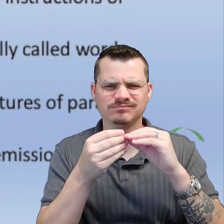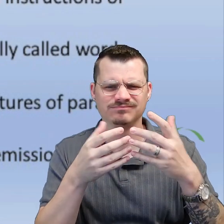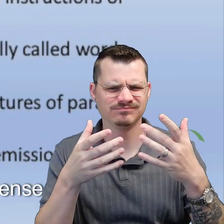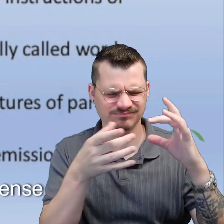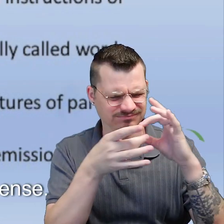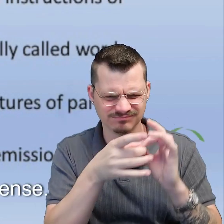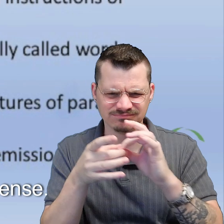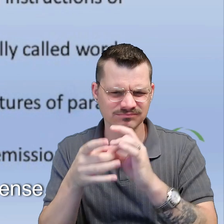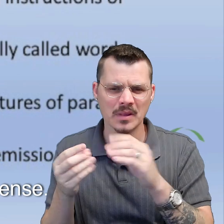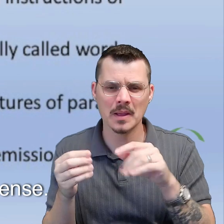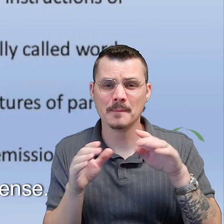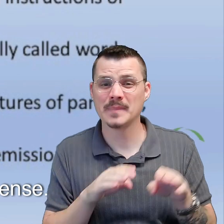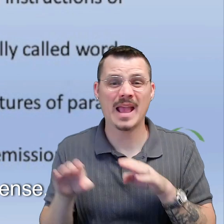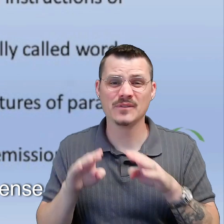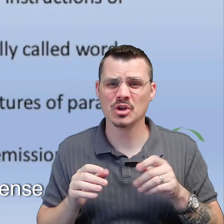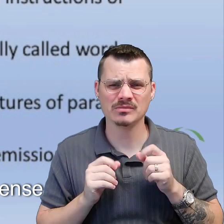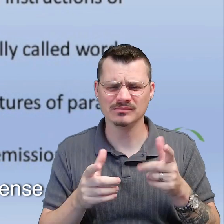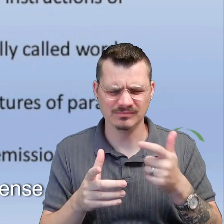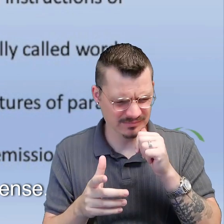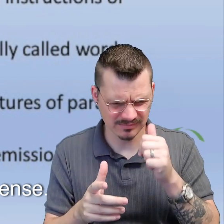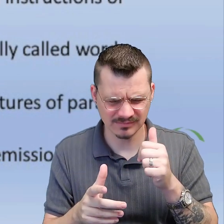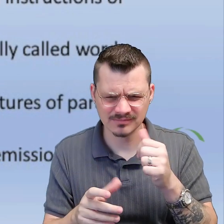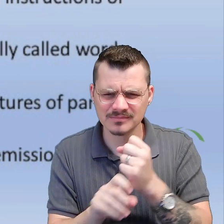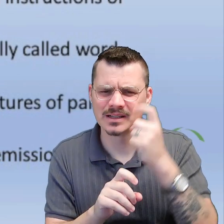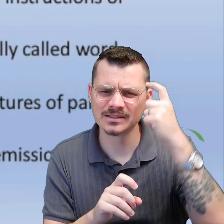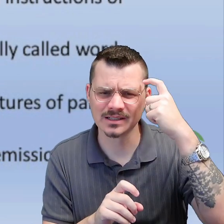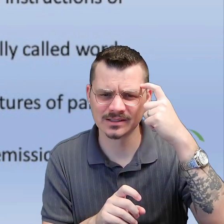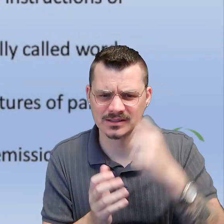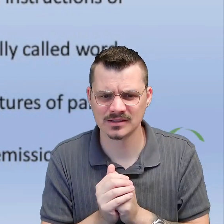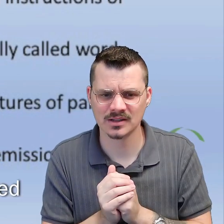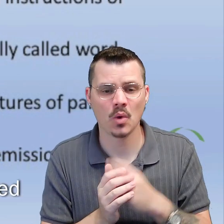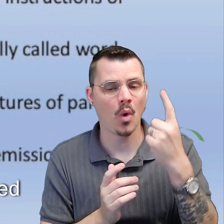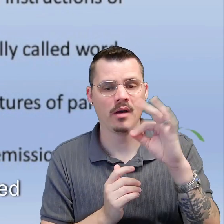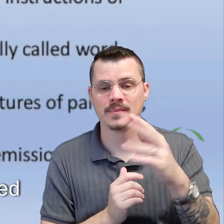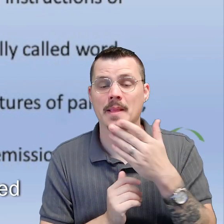speech and the behavior that doesn't make much sense. And one of